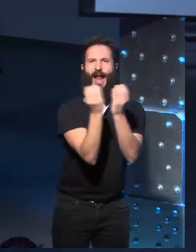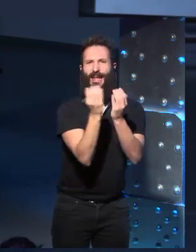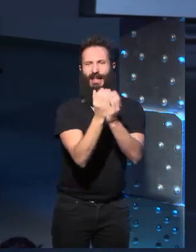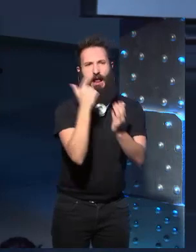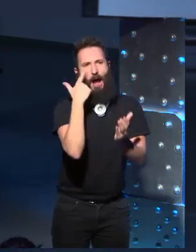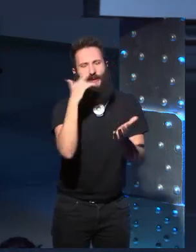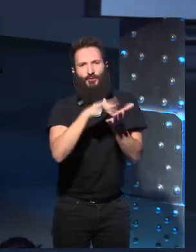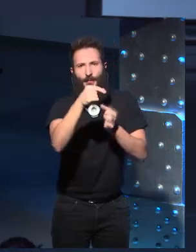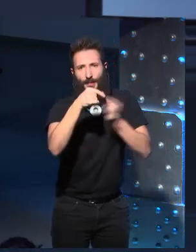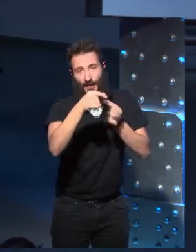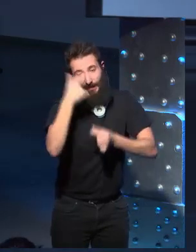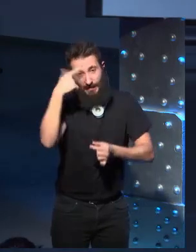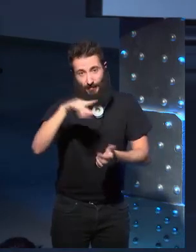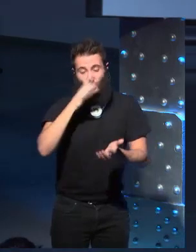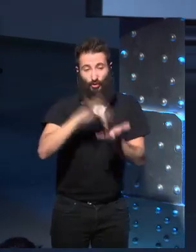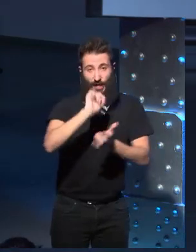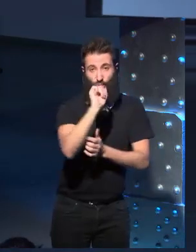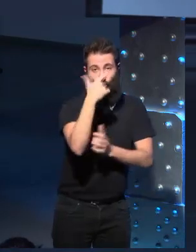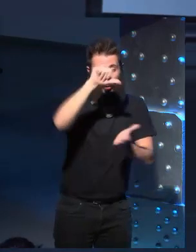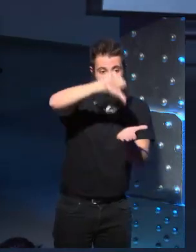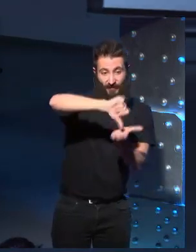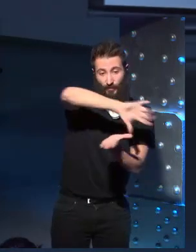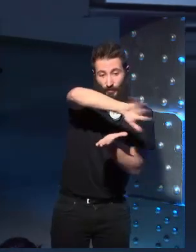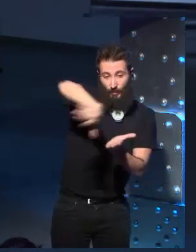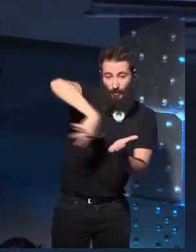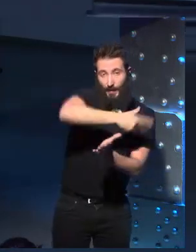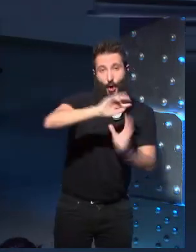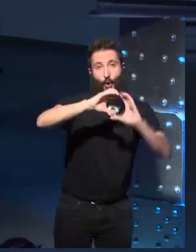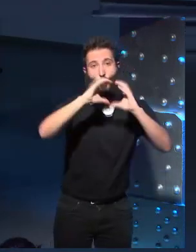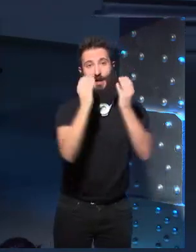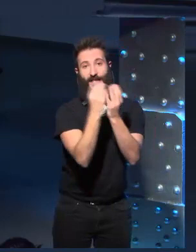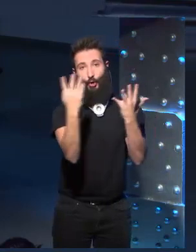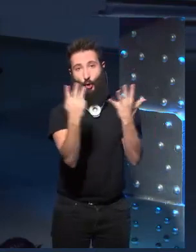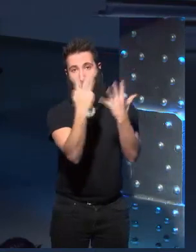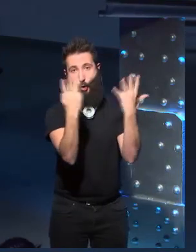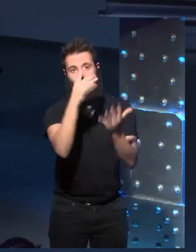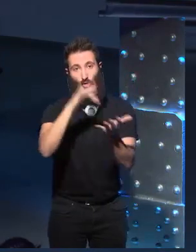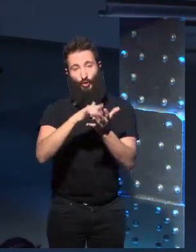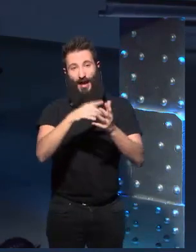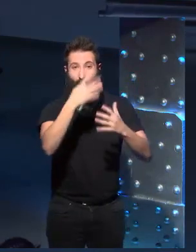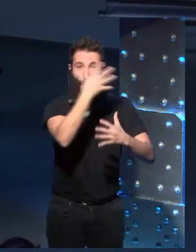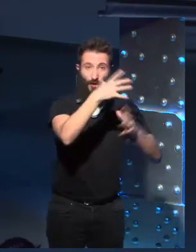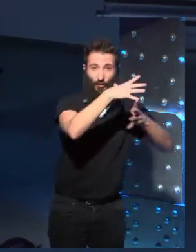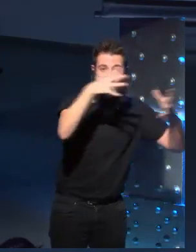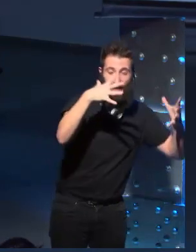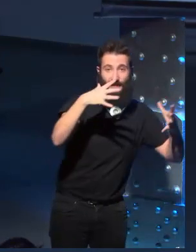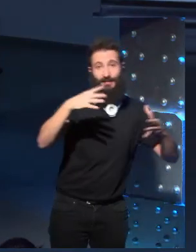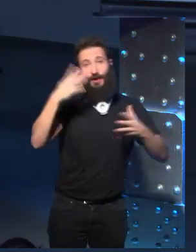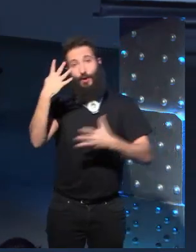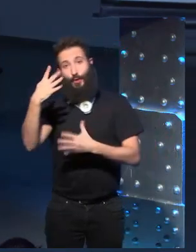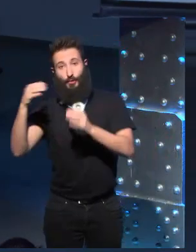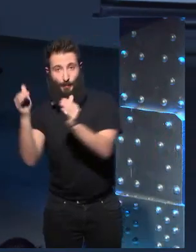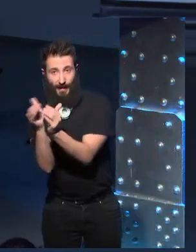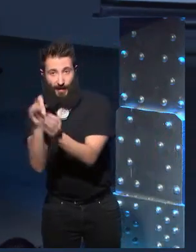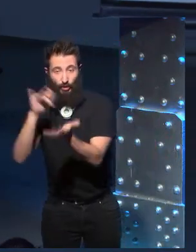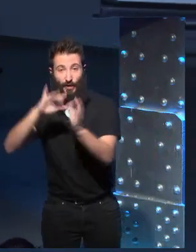around the Sun. 4 are big, 4 are small. The Earth is the biggest of the 4 small ones. If the